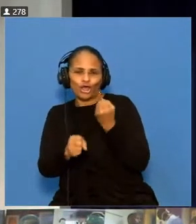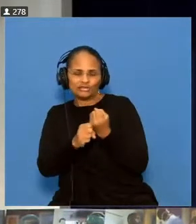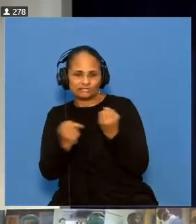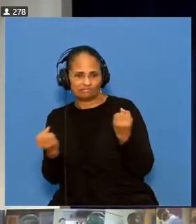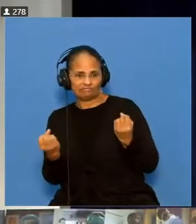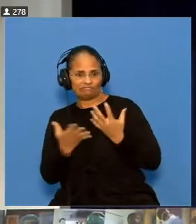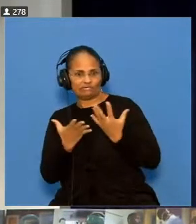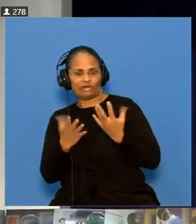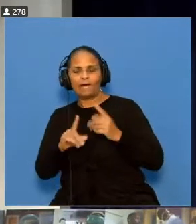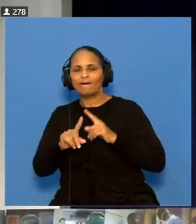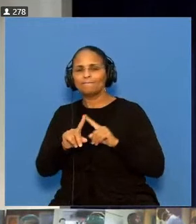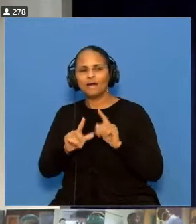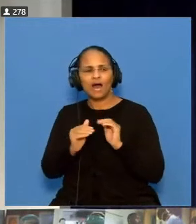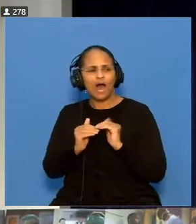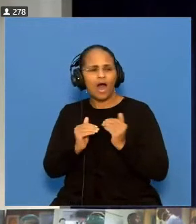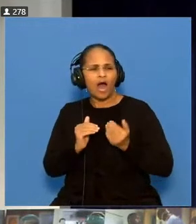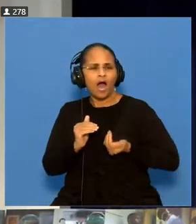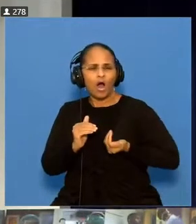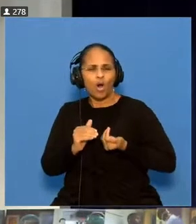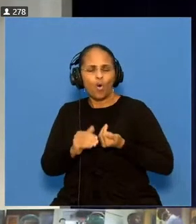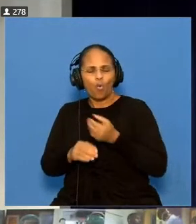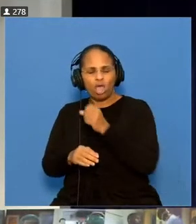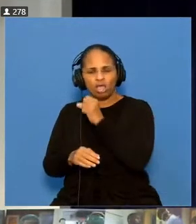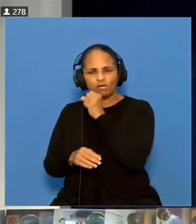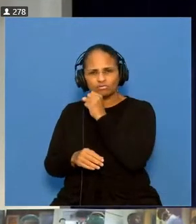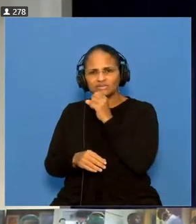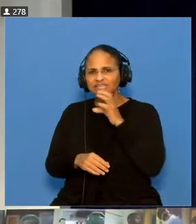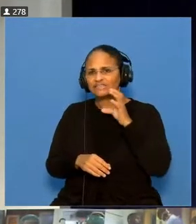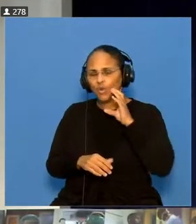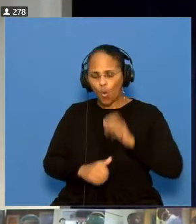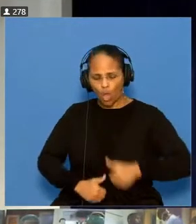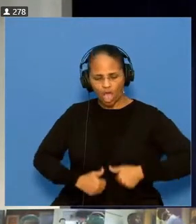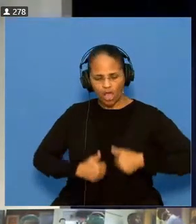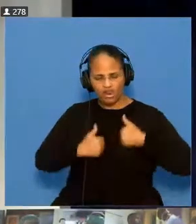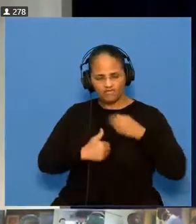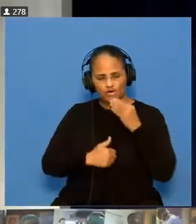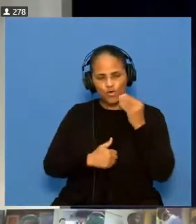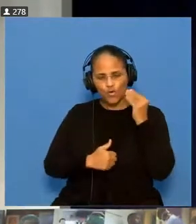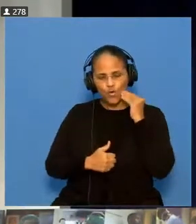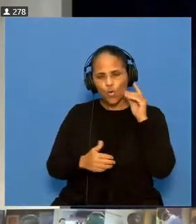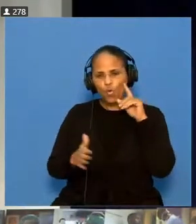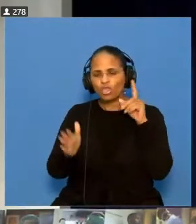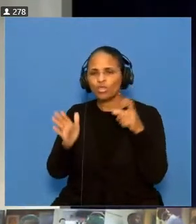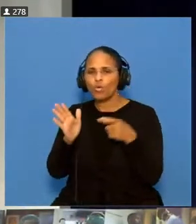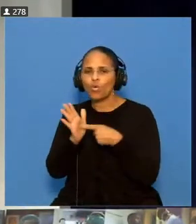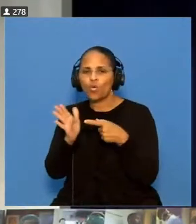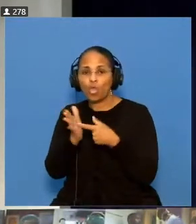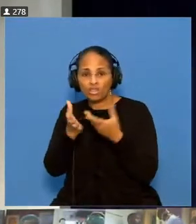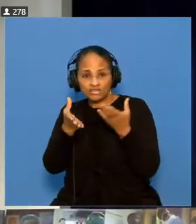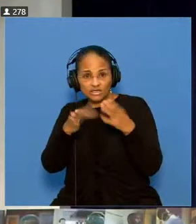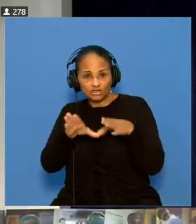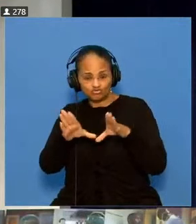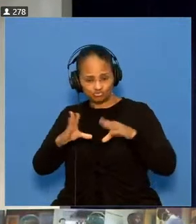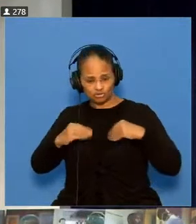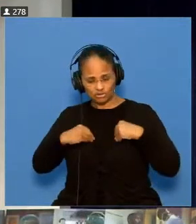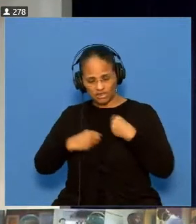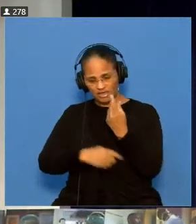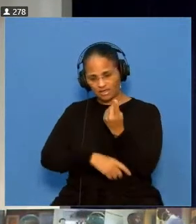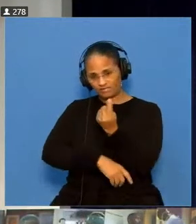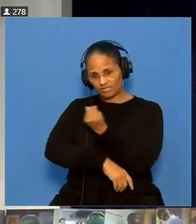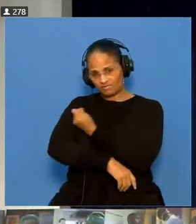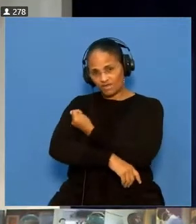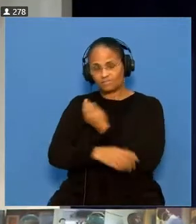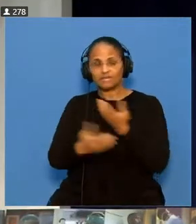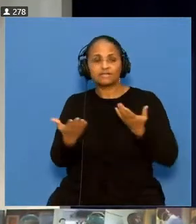How will our elderly citizens who are living at home be notified about their chances to receive the vaccine? Don,